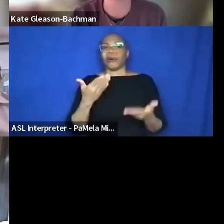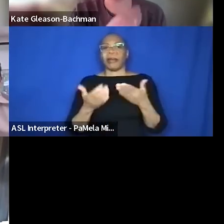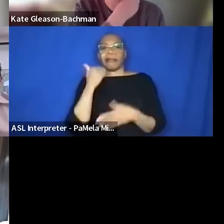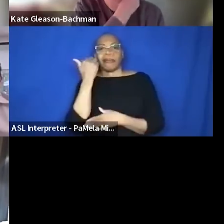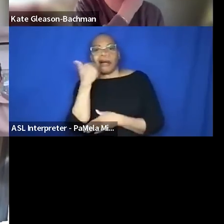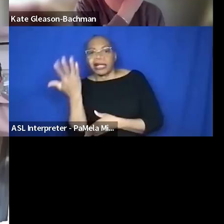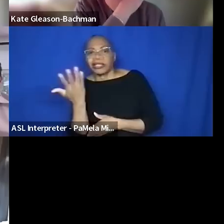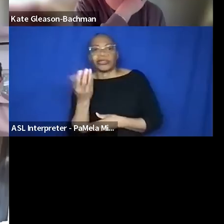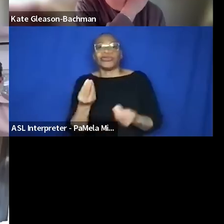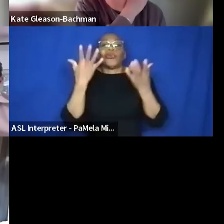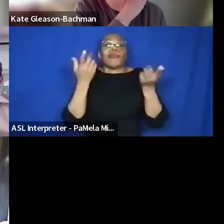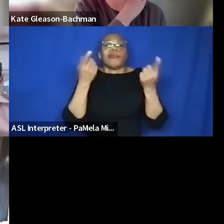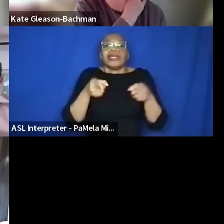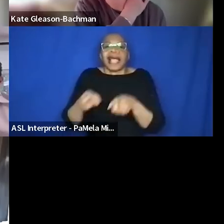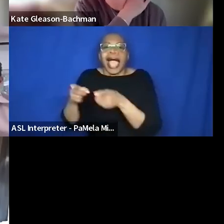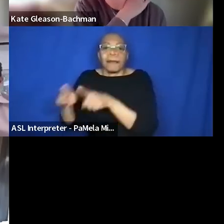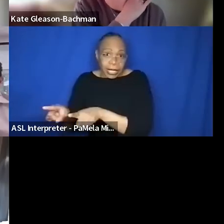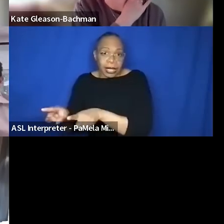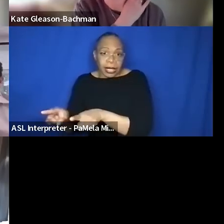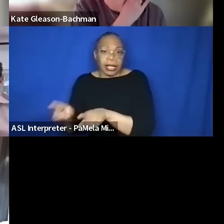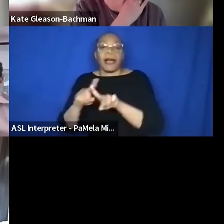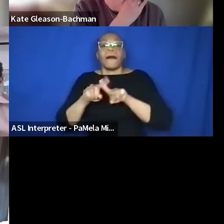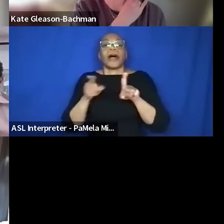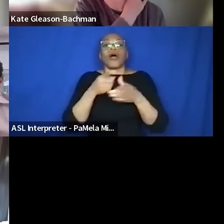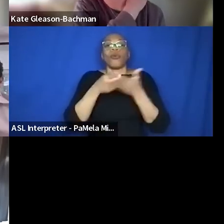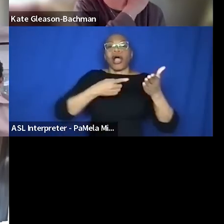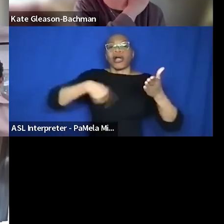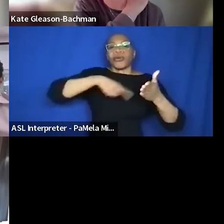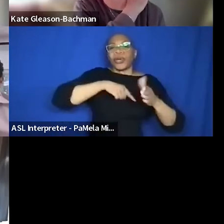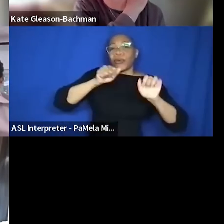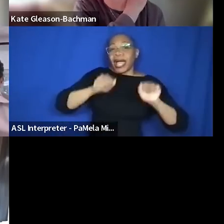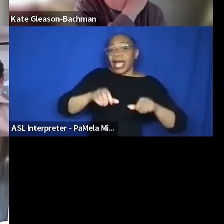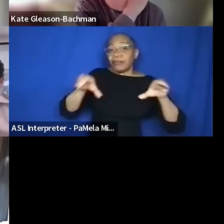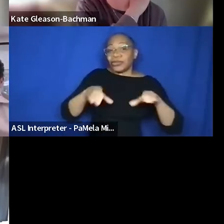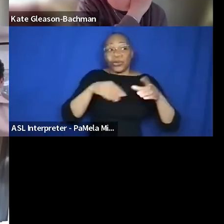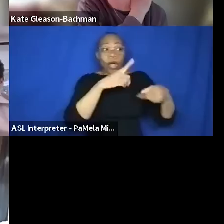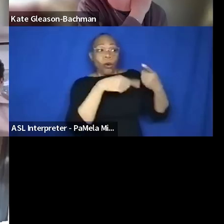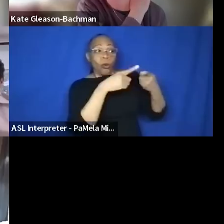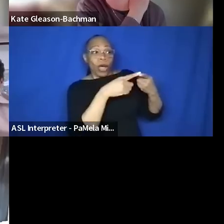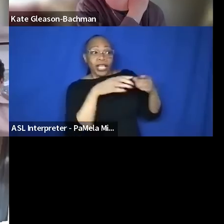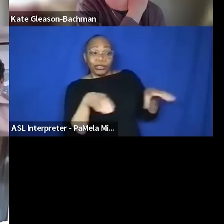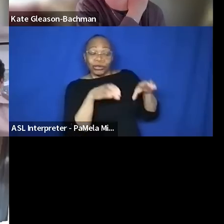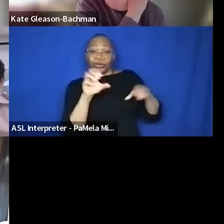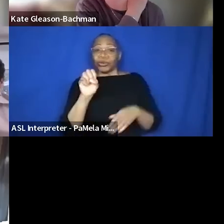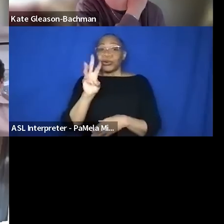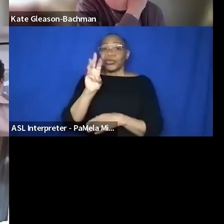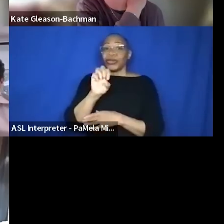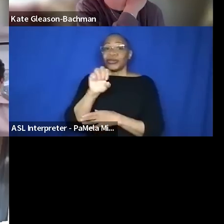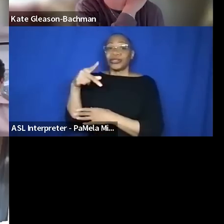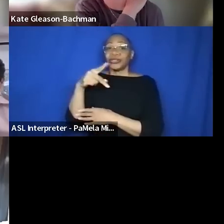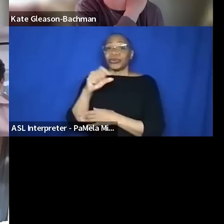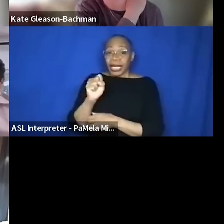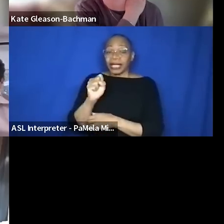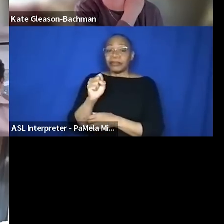stuff. One thing we've been able to do though is tell them, hey, when you guys do these sweeps, take the whole